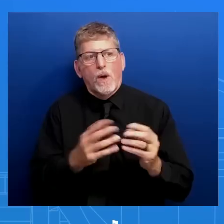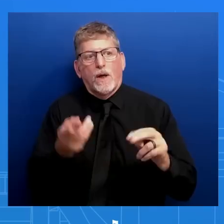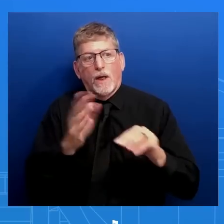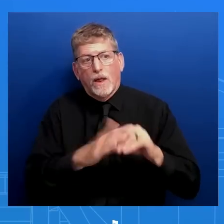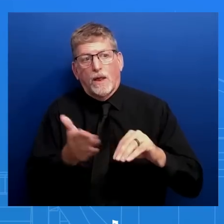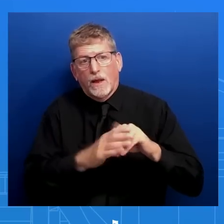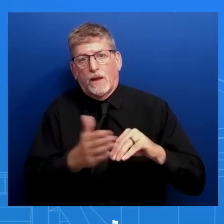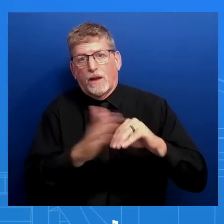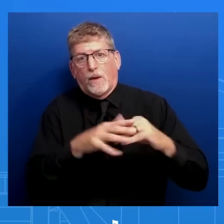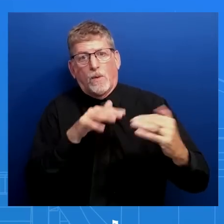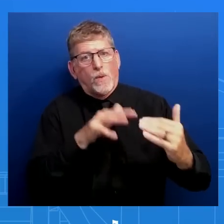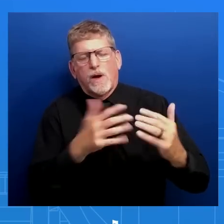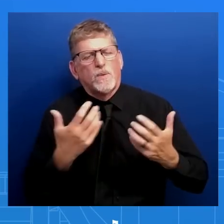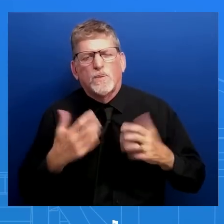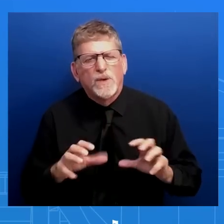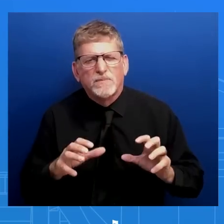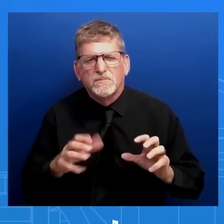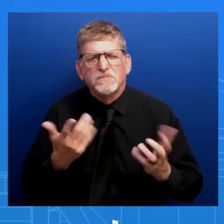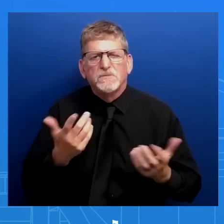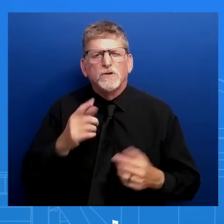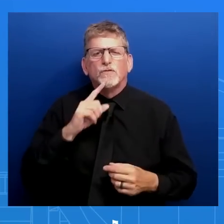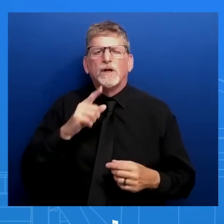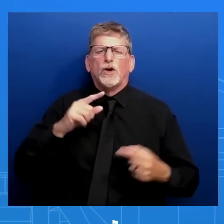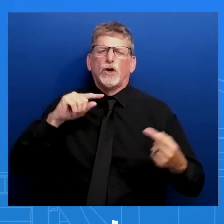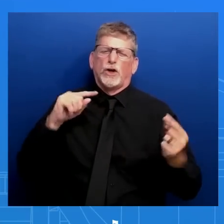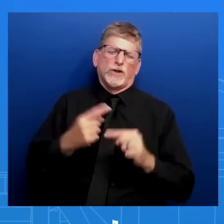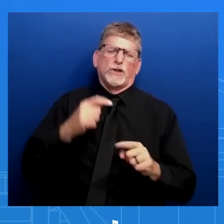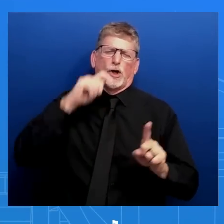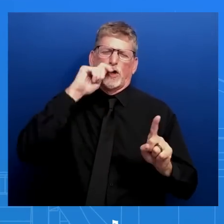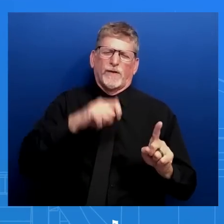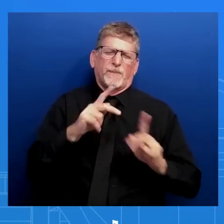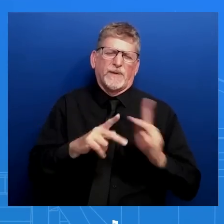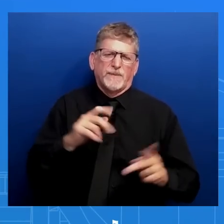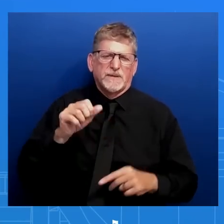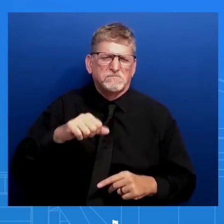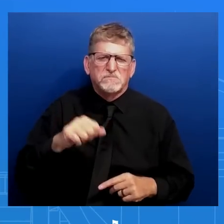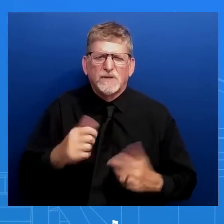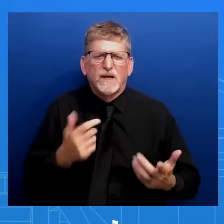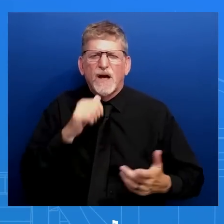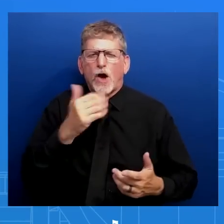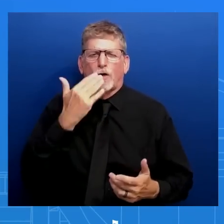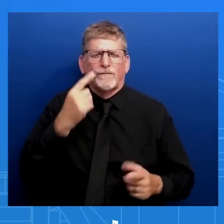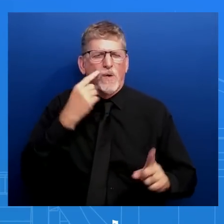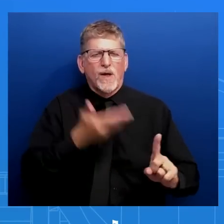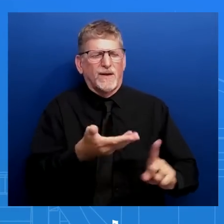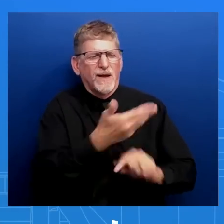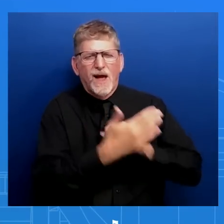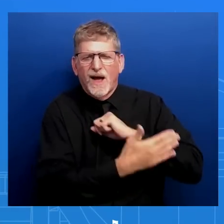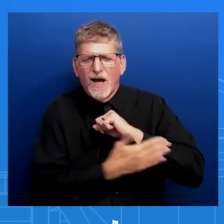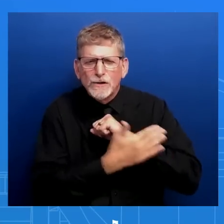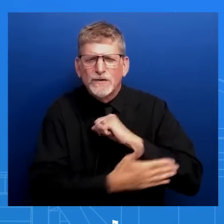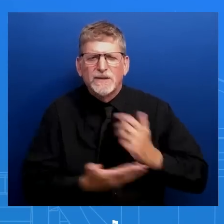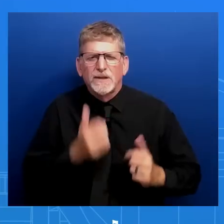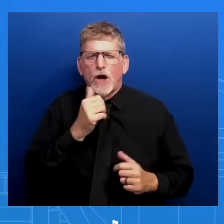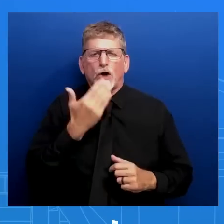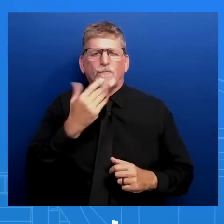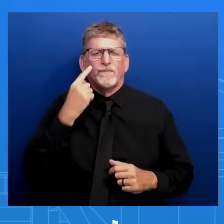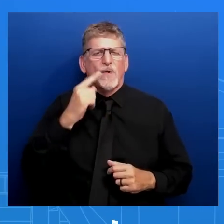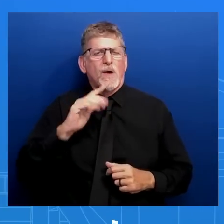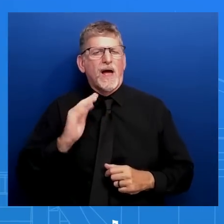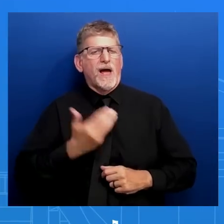Ukrainian people. That's not good for certainly Ukraine, not good for our allies and partners in Europe. Quite frankly, it's not good for the Russian